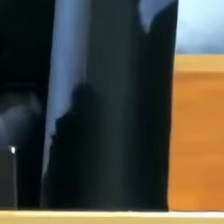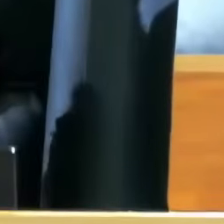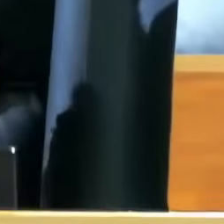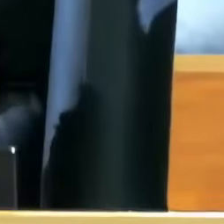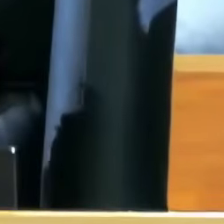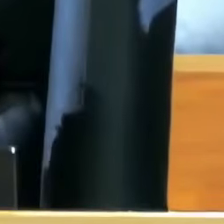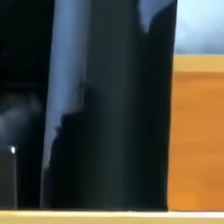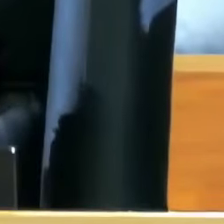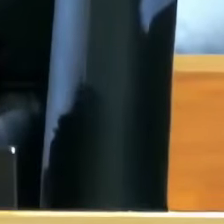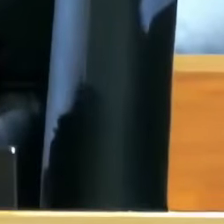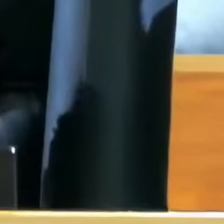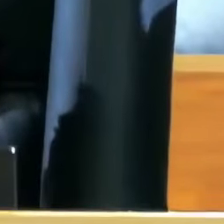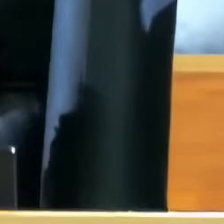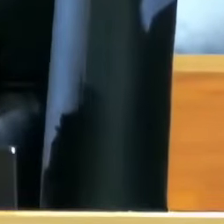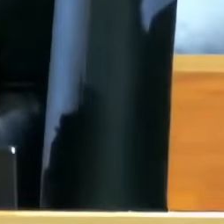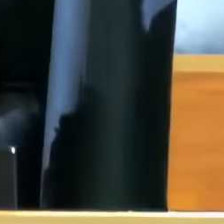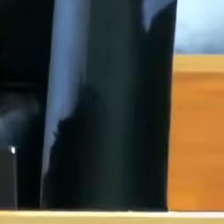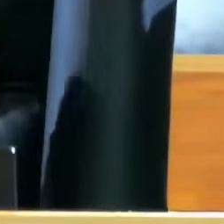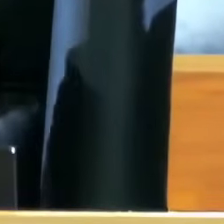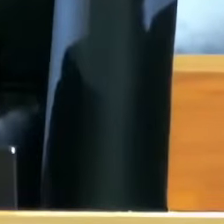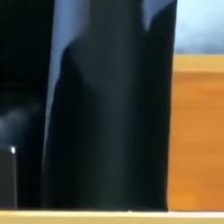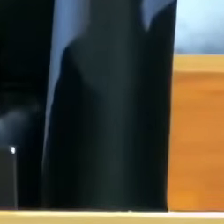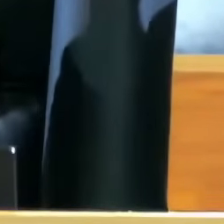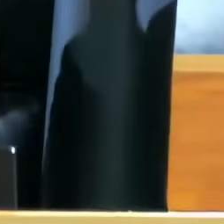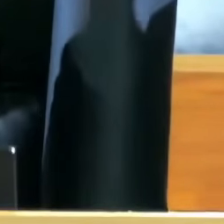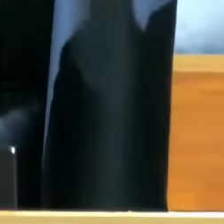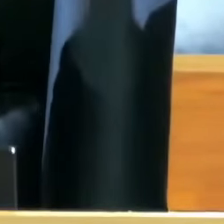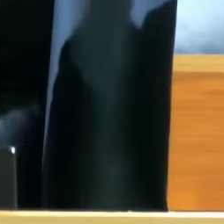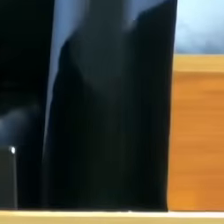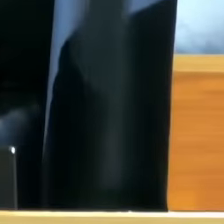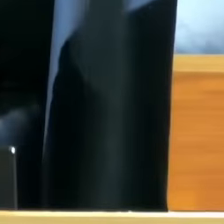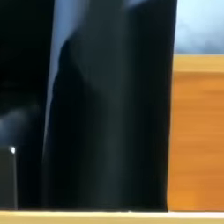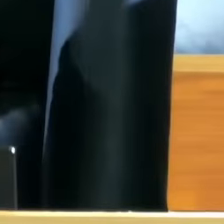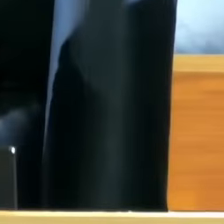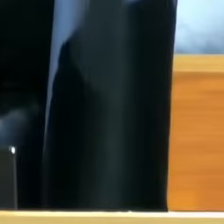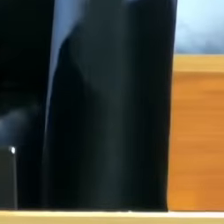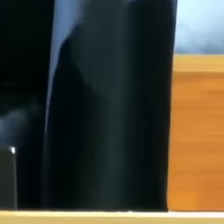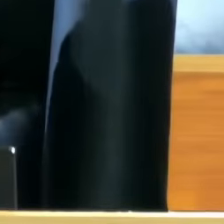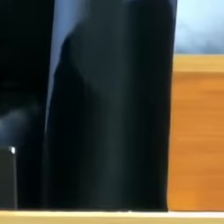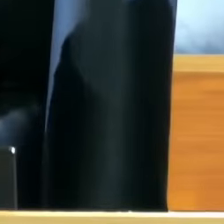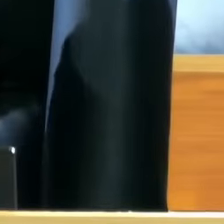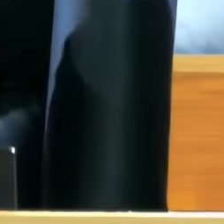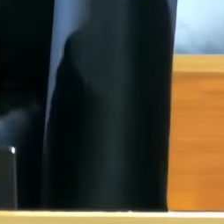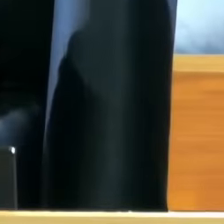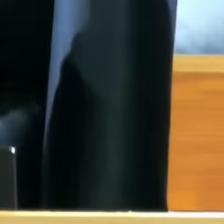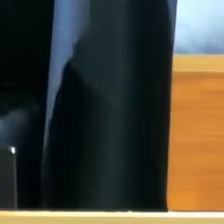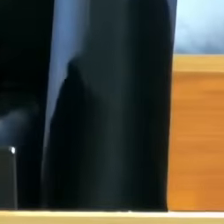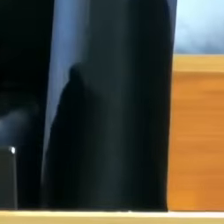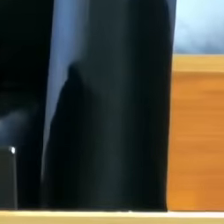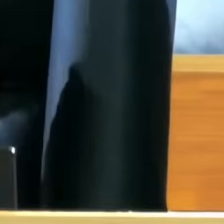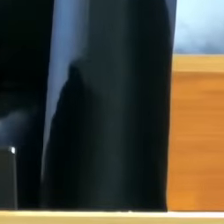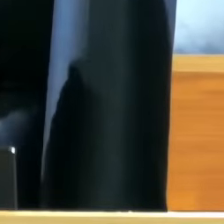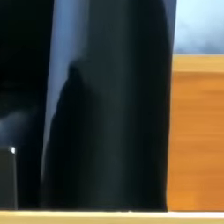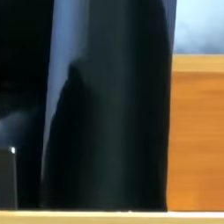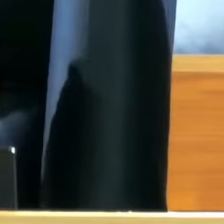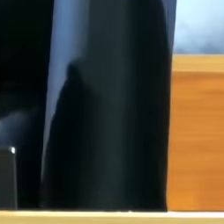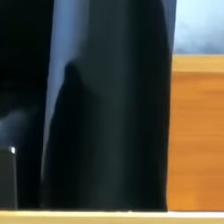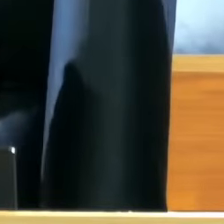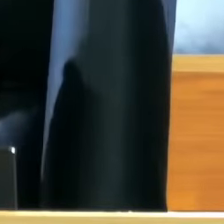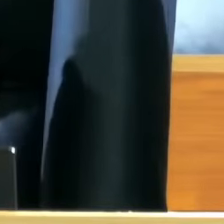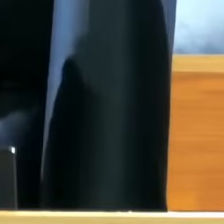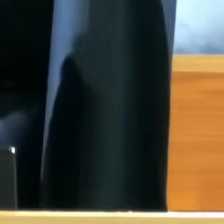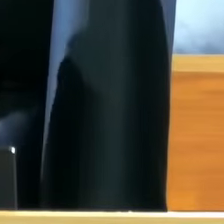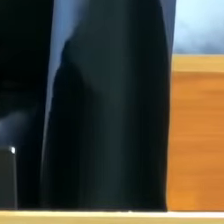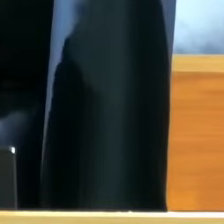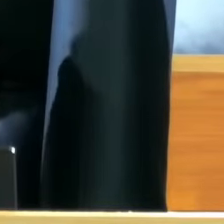not at disband. I'm not at the Okay. disband discussion. Okay. I'm at the constitute a task team. So my